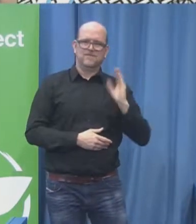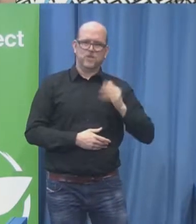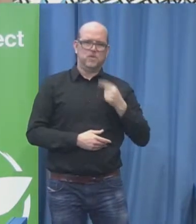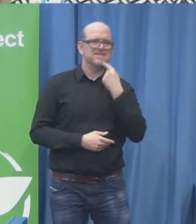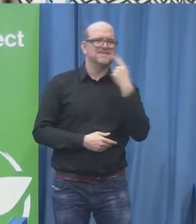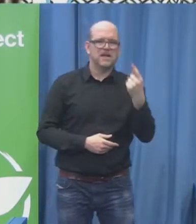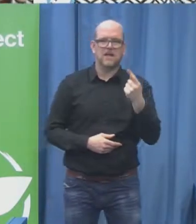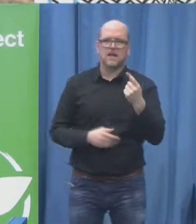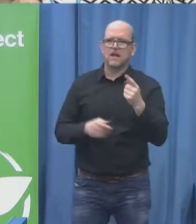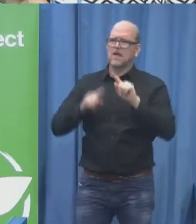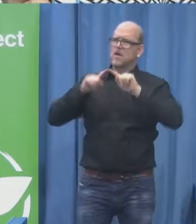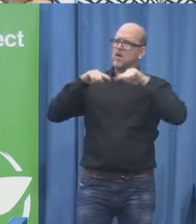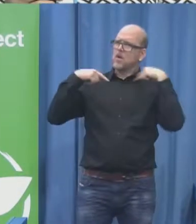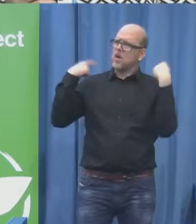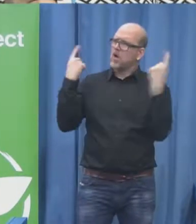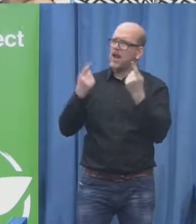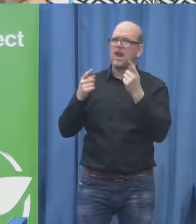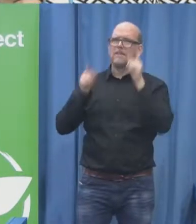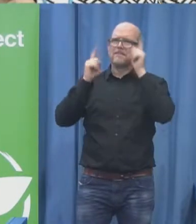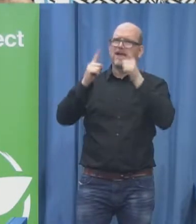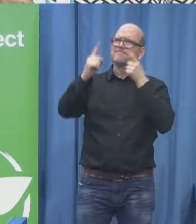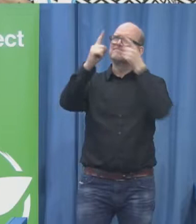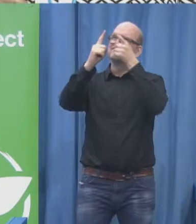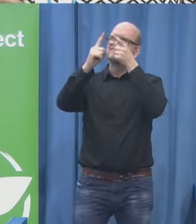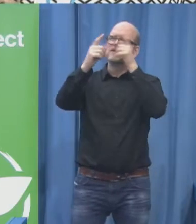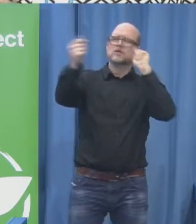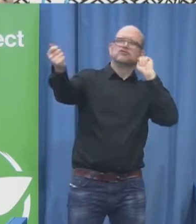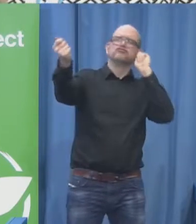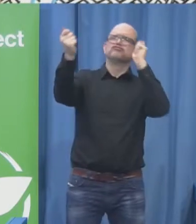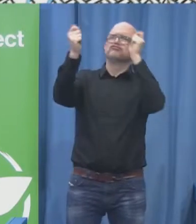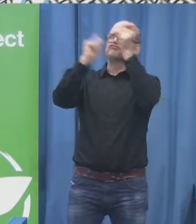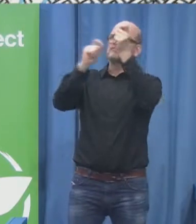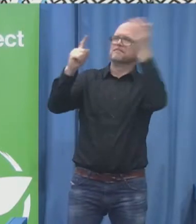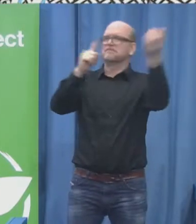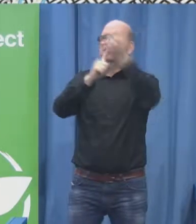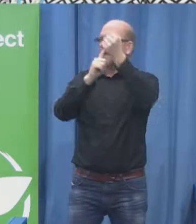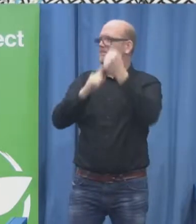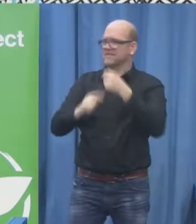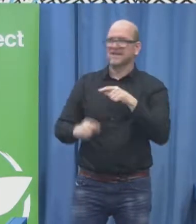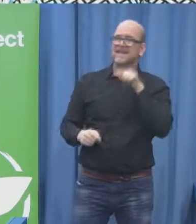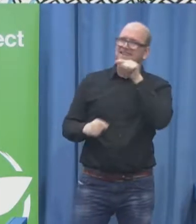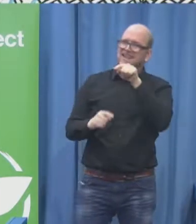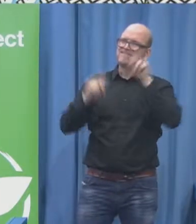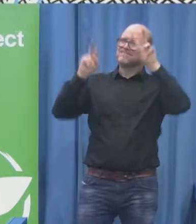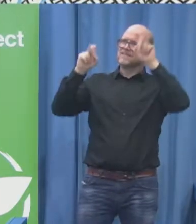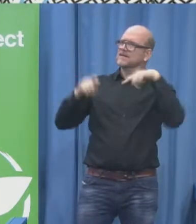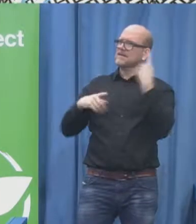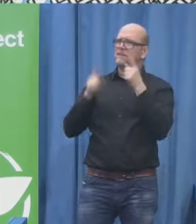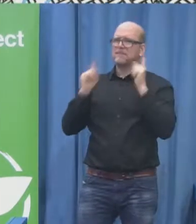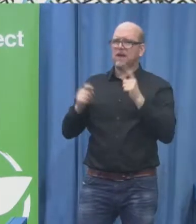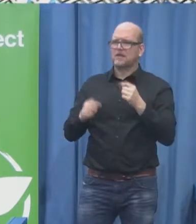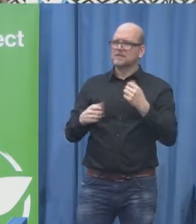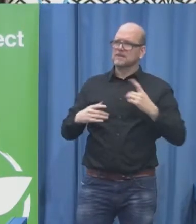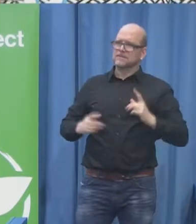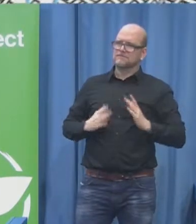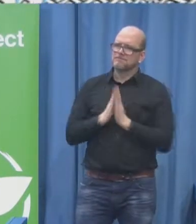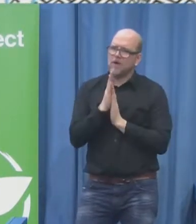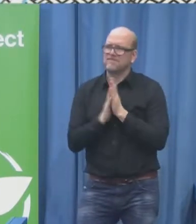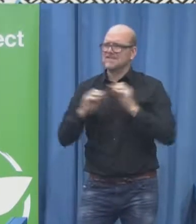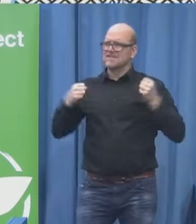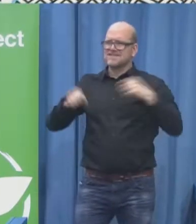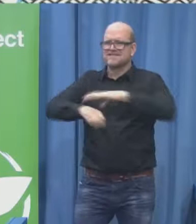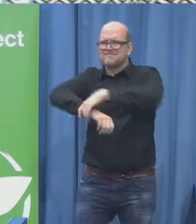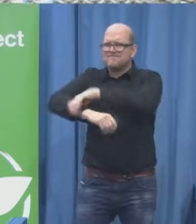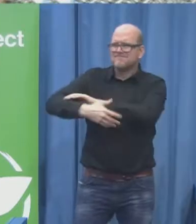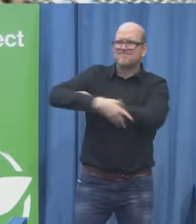partners than you. So please, Mr. Essel, stay as you are, as forward-thinking, open-minded entrepreneur, change